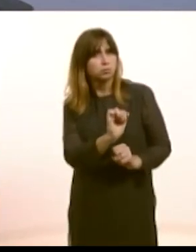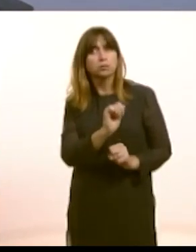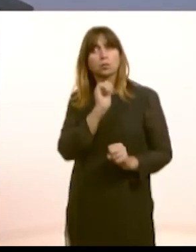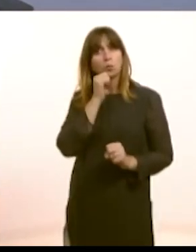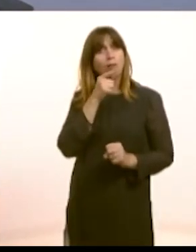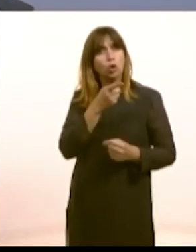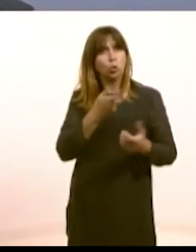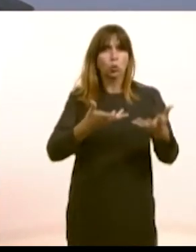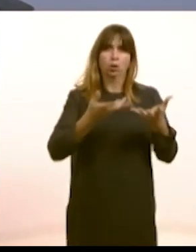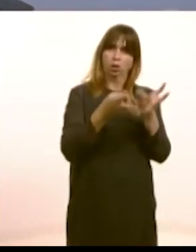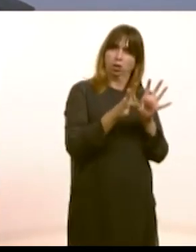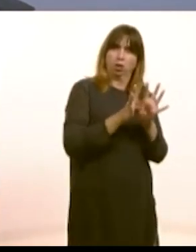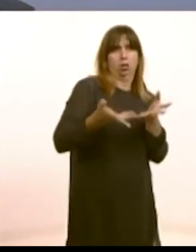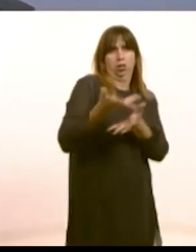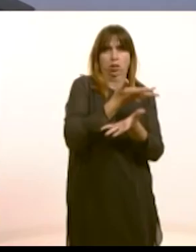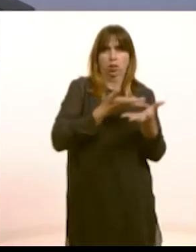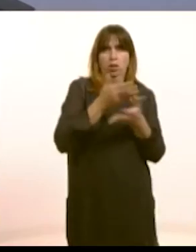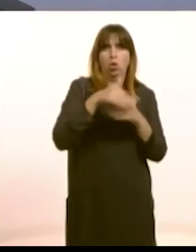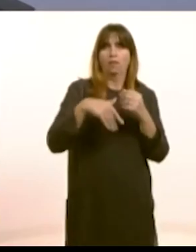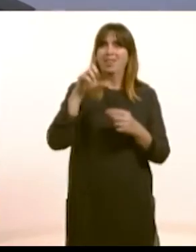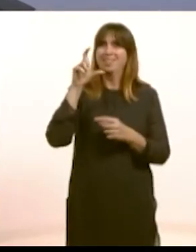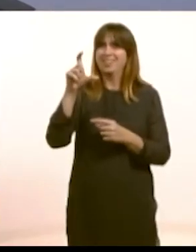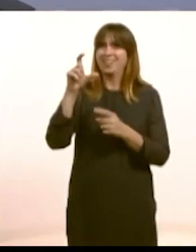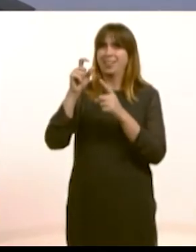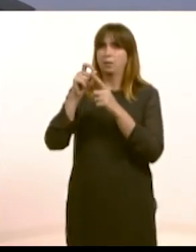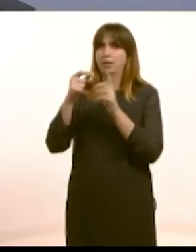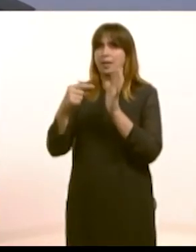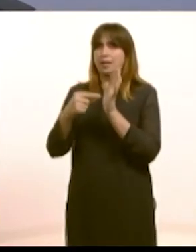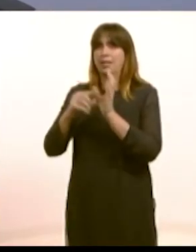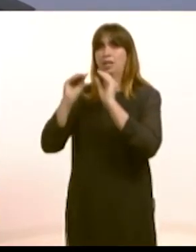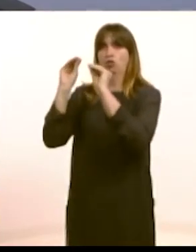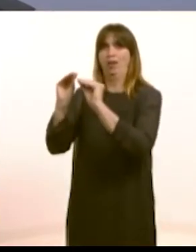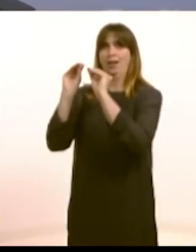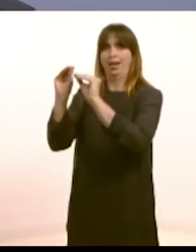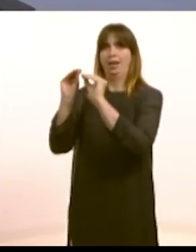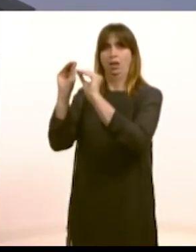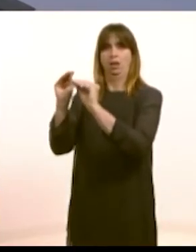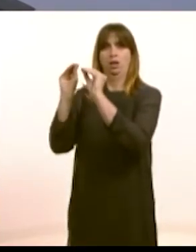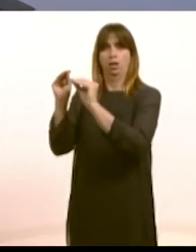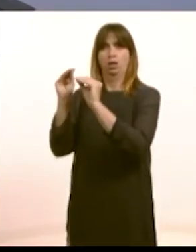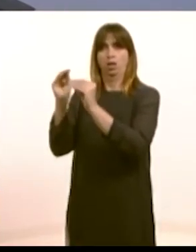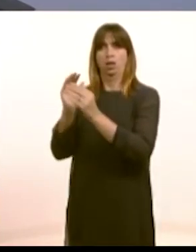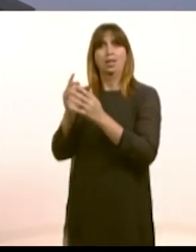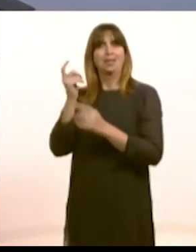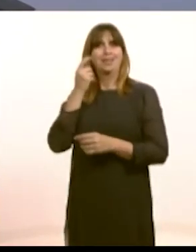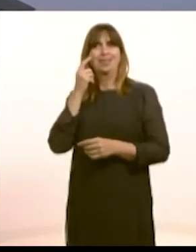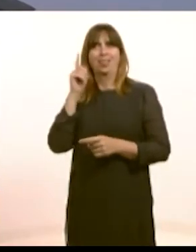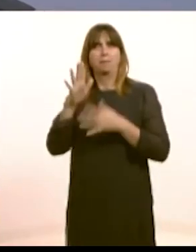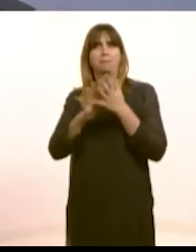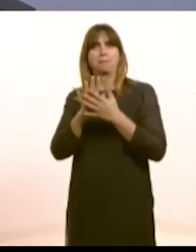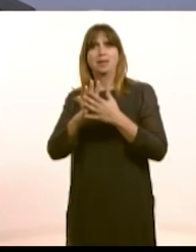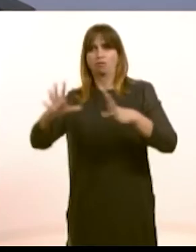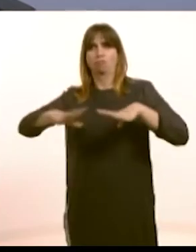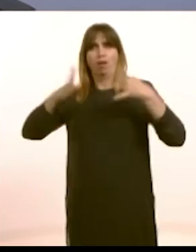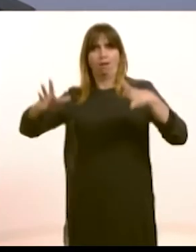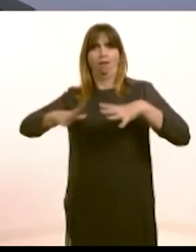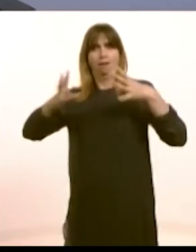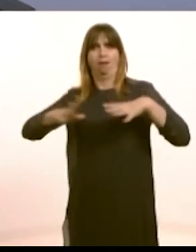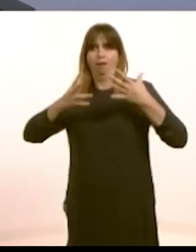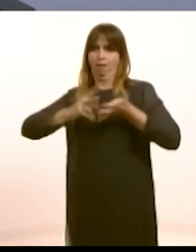with your colleagues the review of the CPT training for these people so that we can better identify and prepare for the next generation